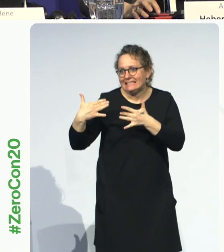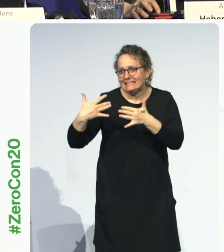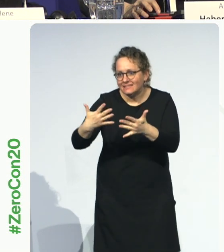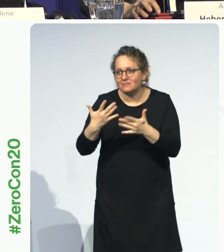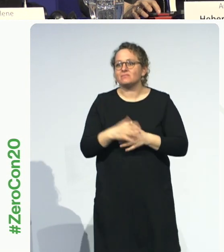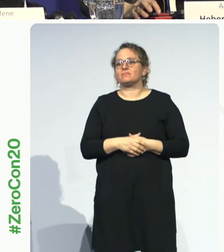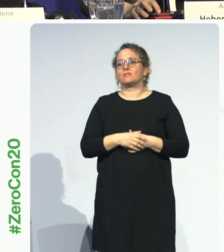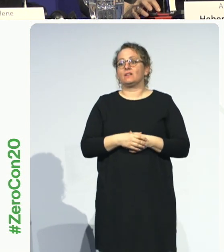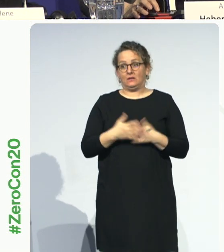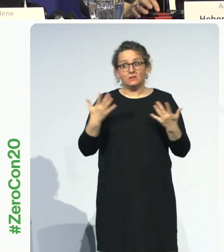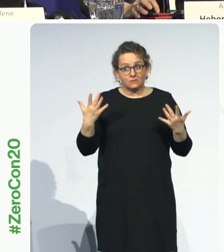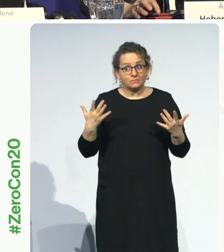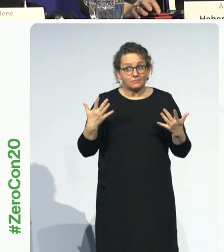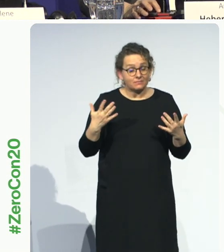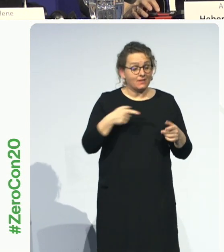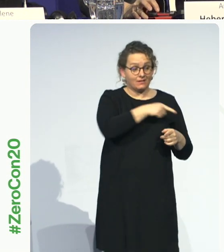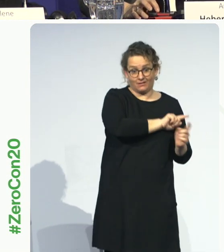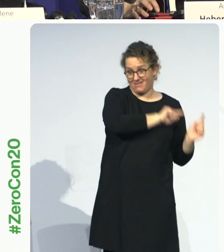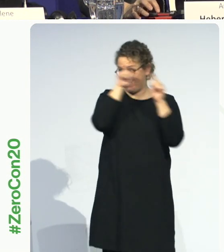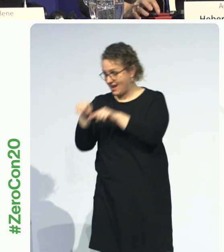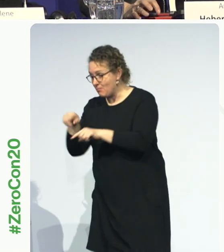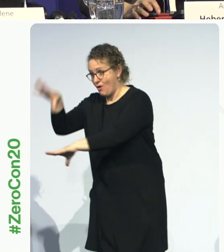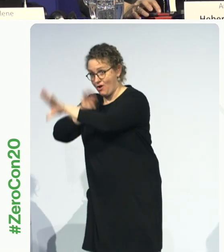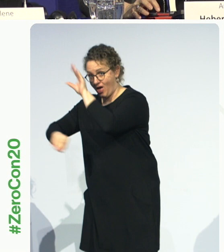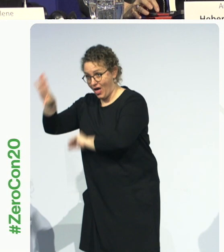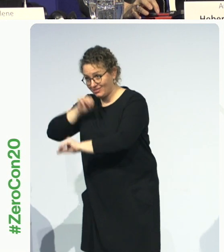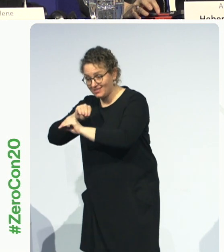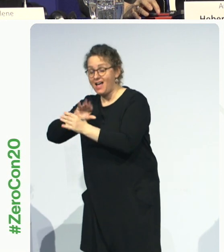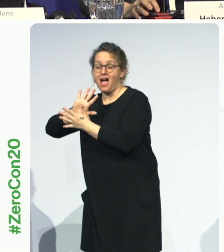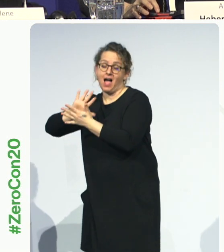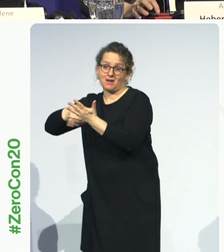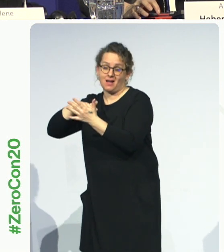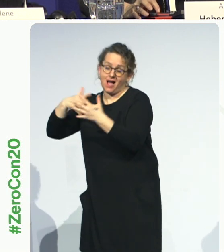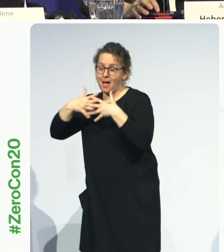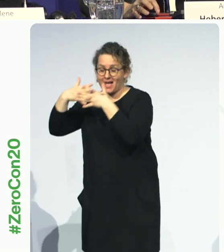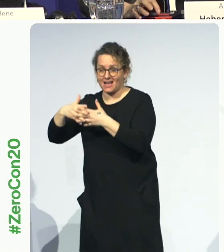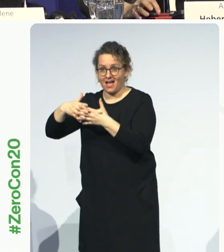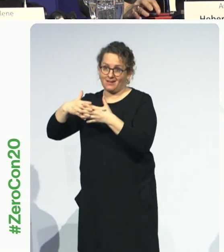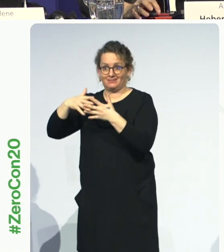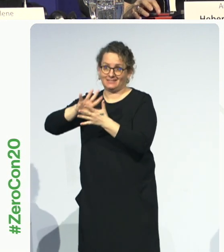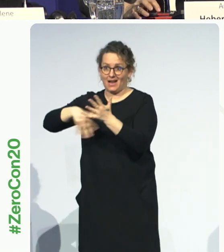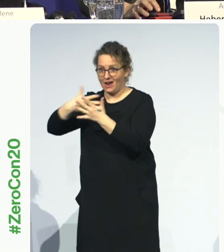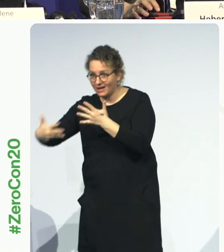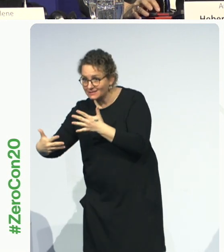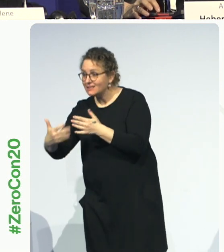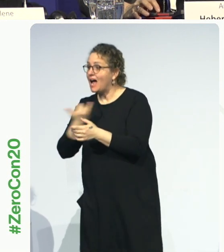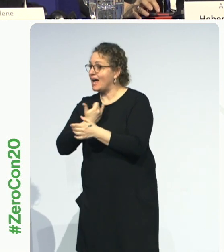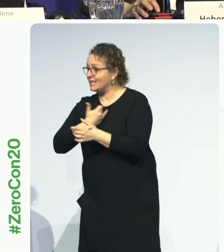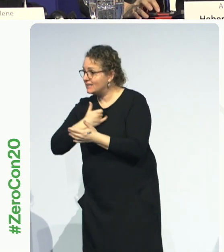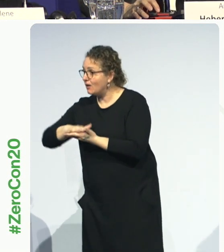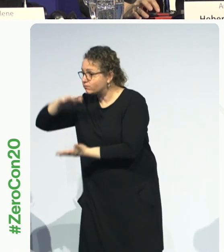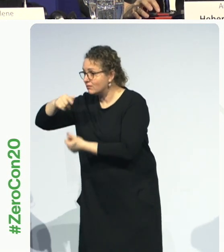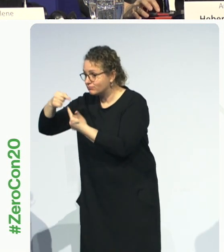learning American Sign Language, having advocacy and empowerment skills, deaf identity, and they'll also learn